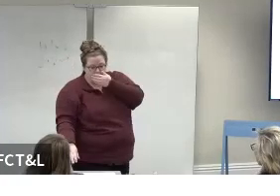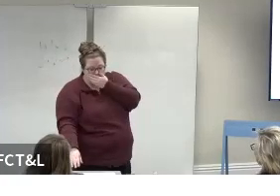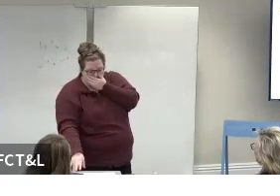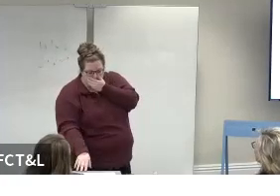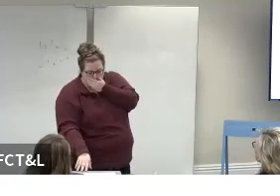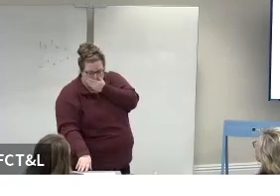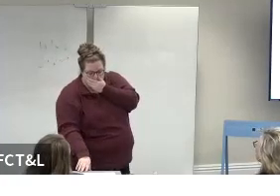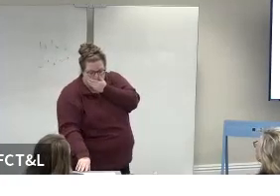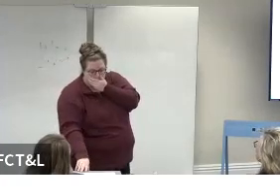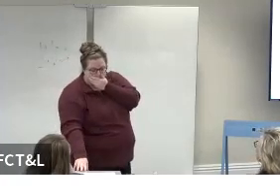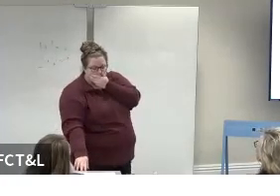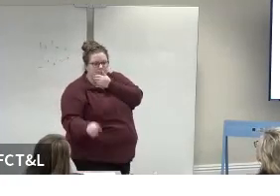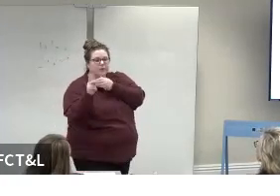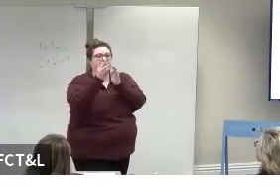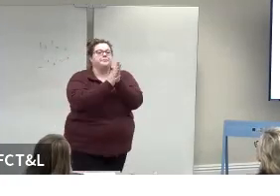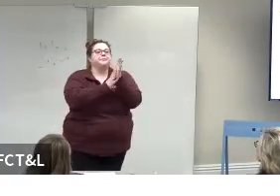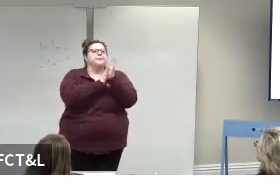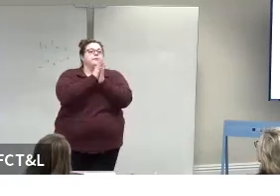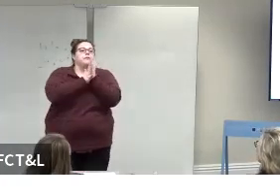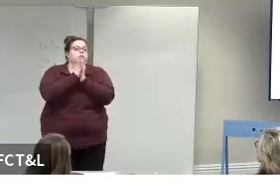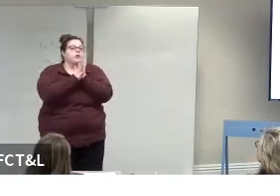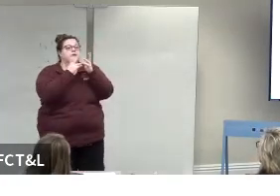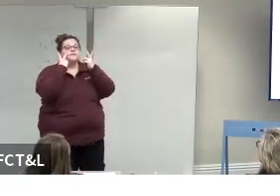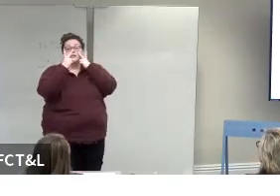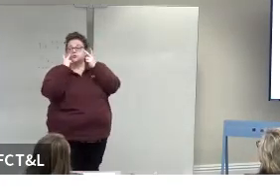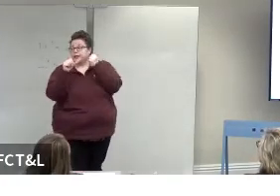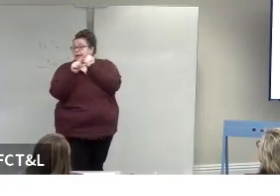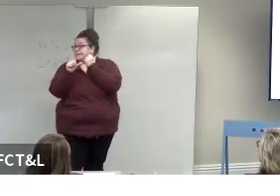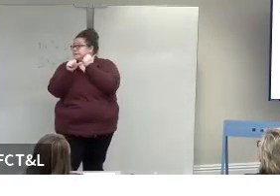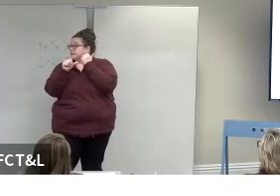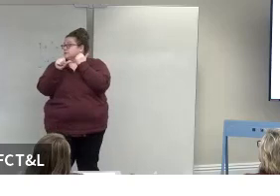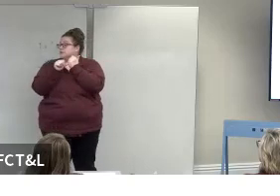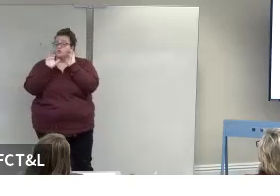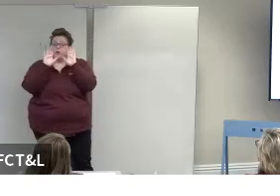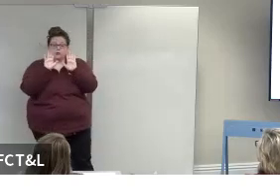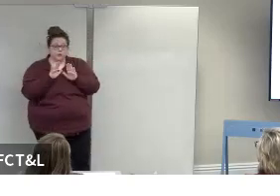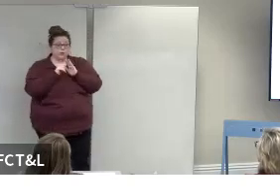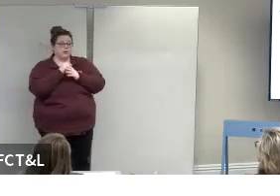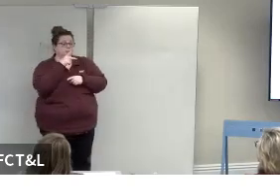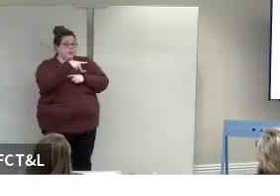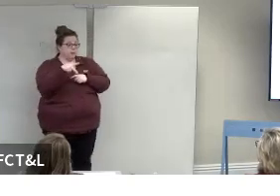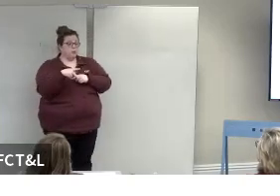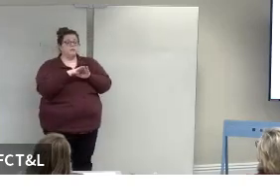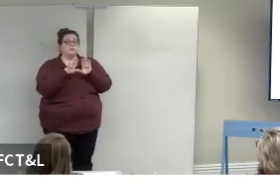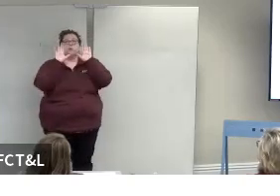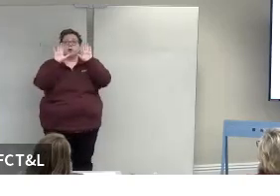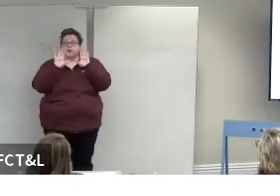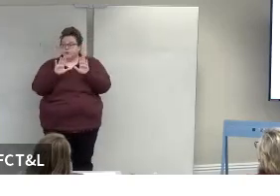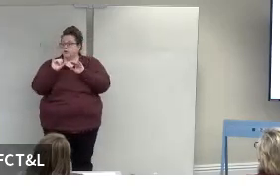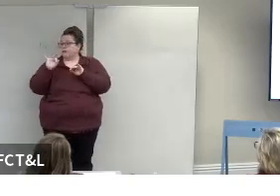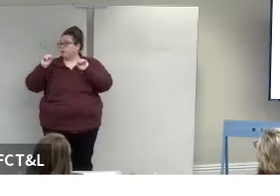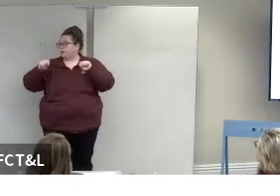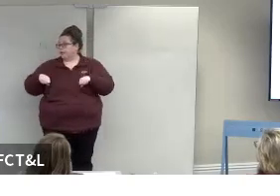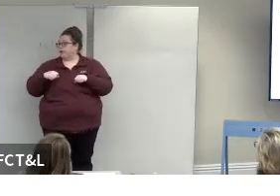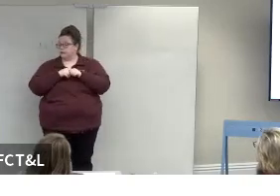careful with that. Visual aids. Visual aids are